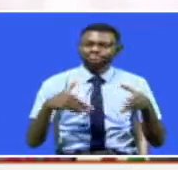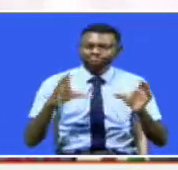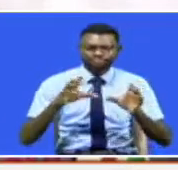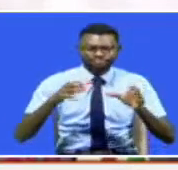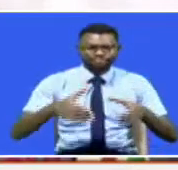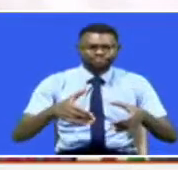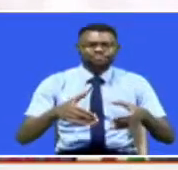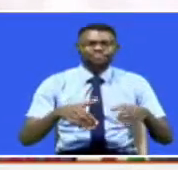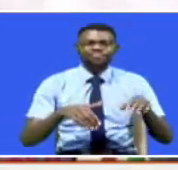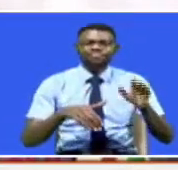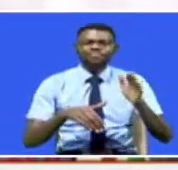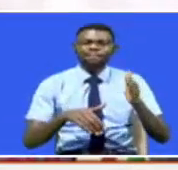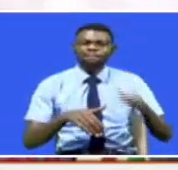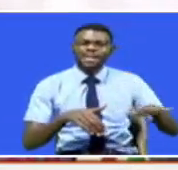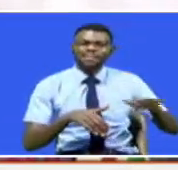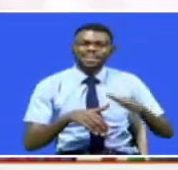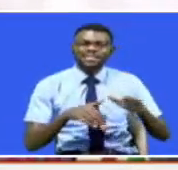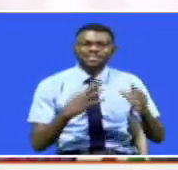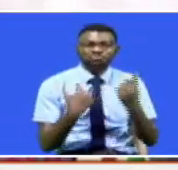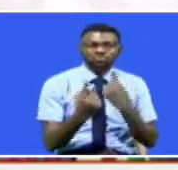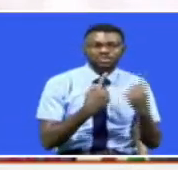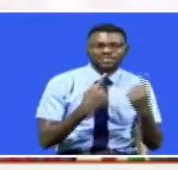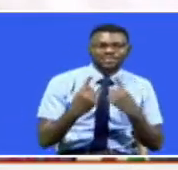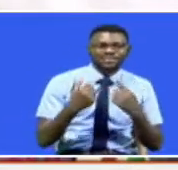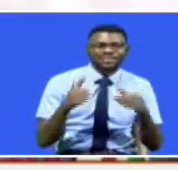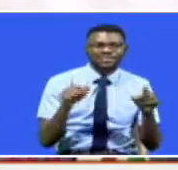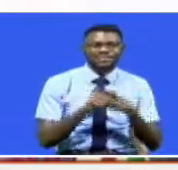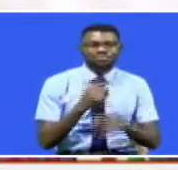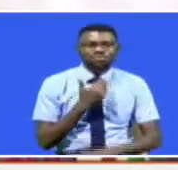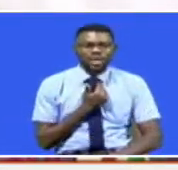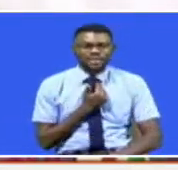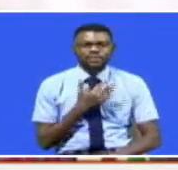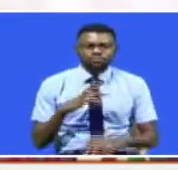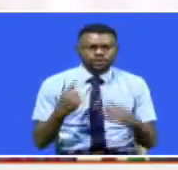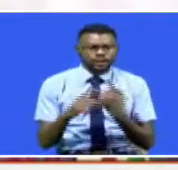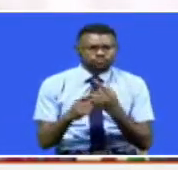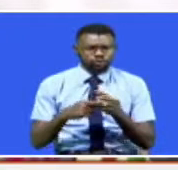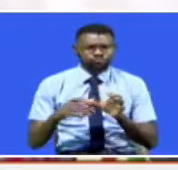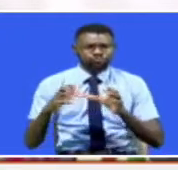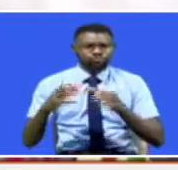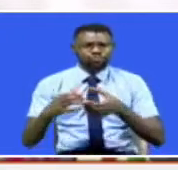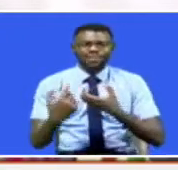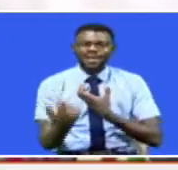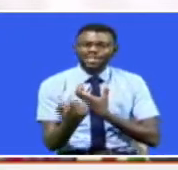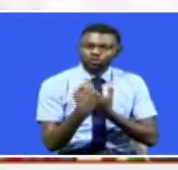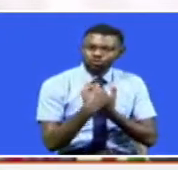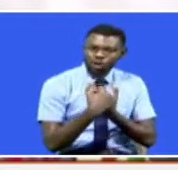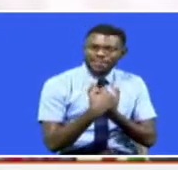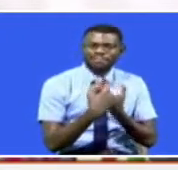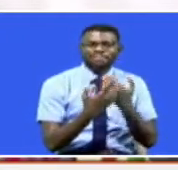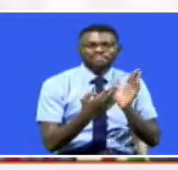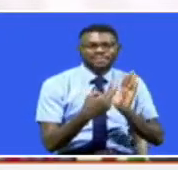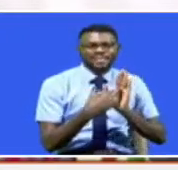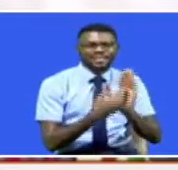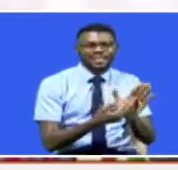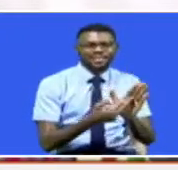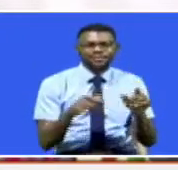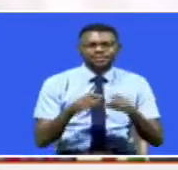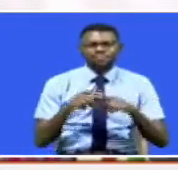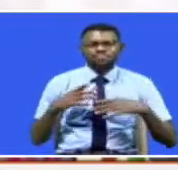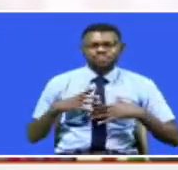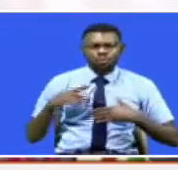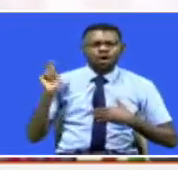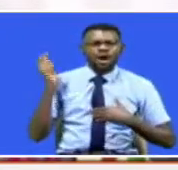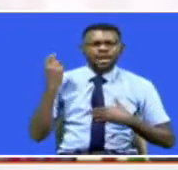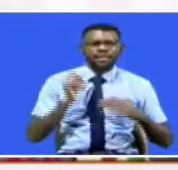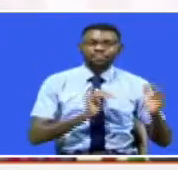talks and emphasize the importance of making it a multi-sectoral representation. The bipartisan talks gave Kenyans a glimmer